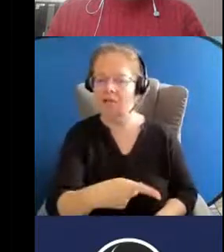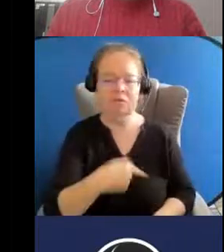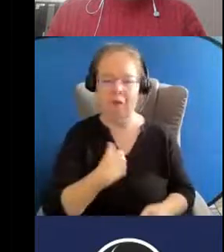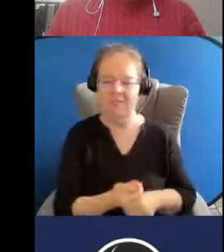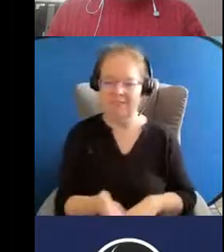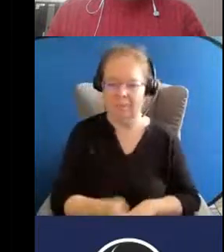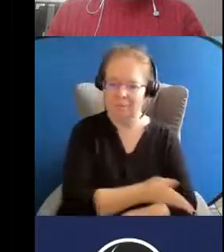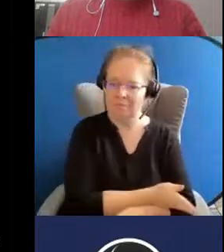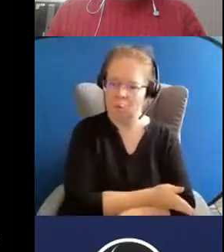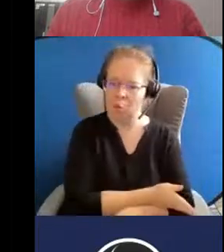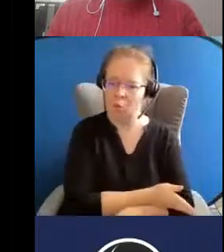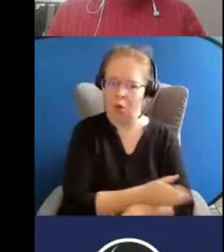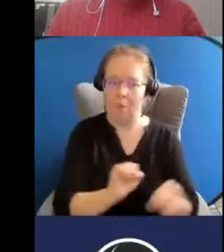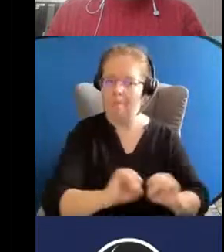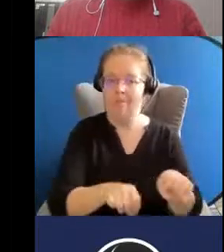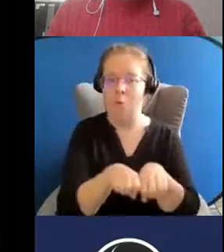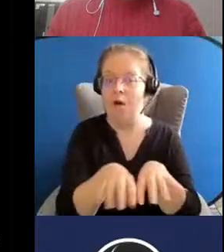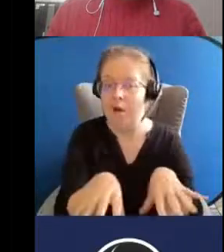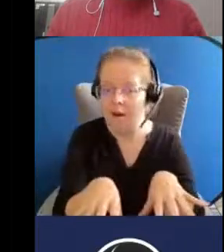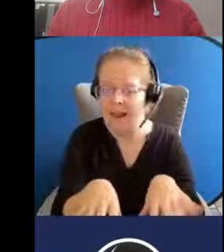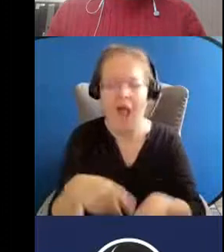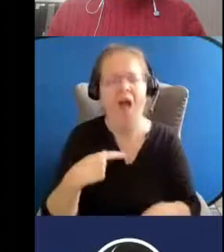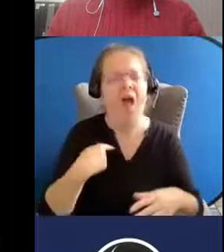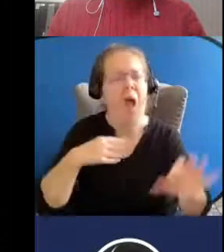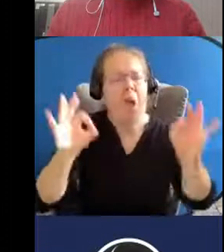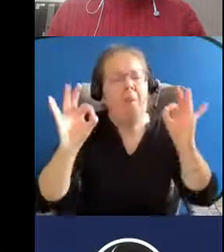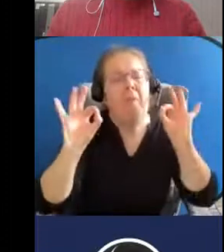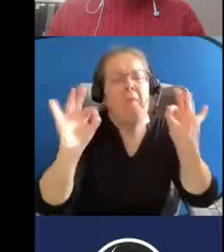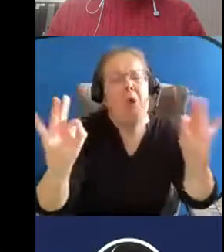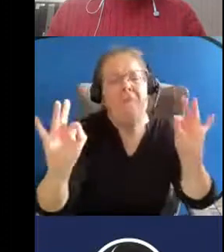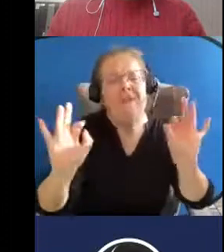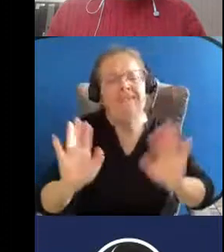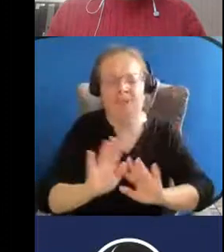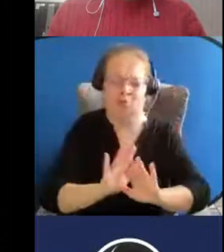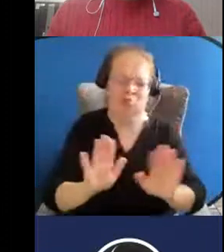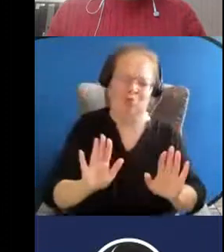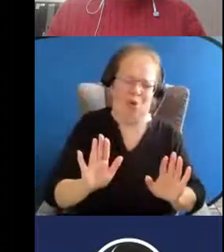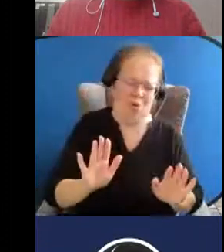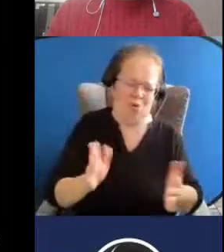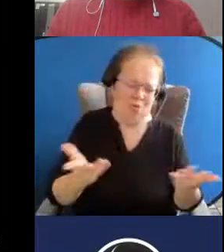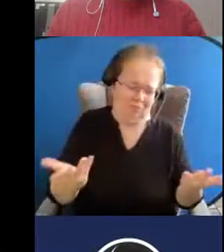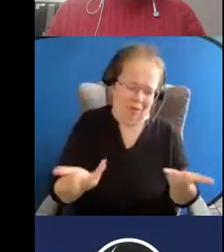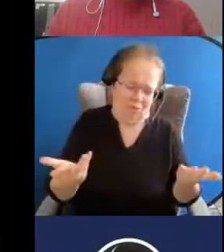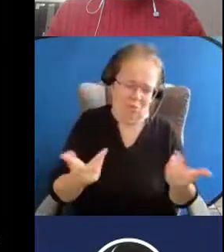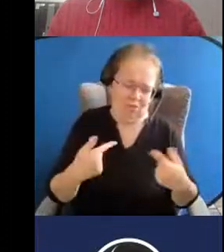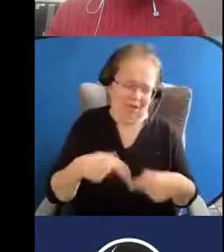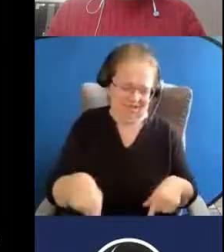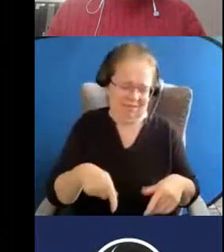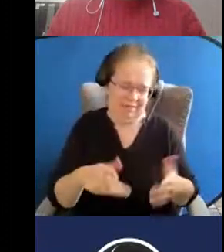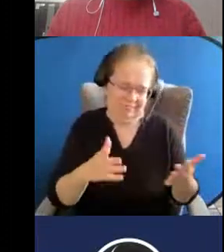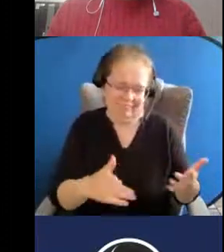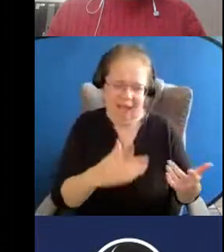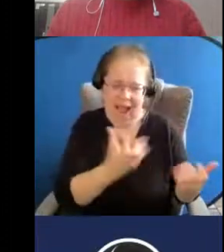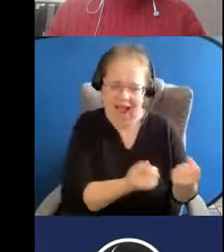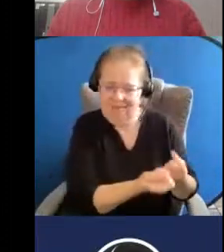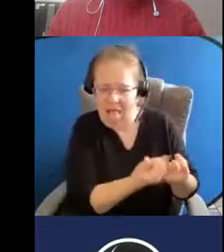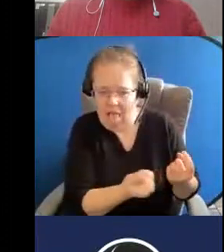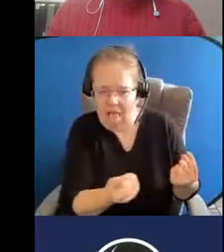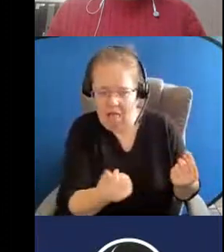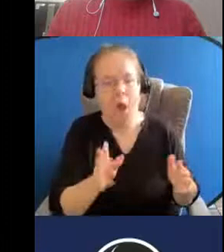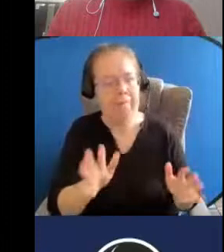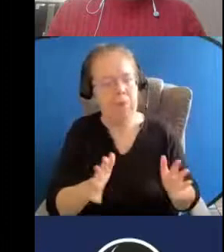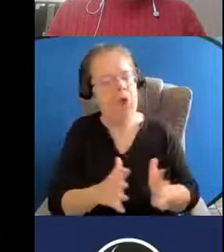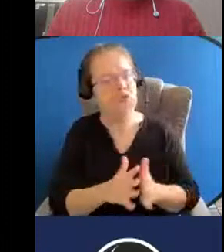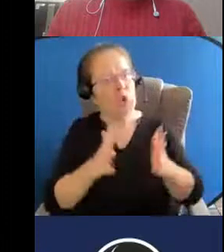those before Windows ever shipped. Now, I'm not going to say we're perfect. It's a journey, right? But it certainly was a